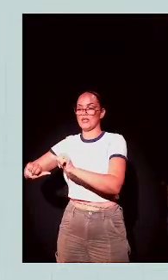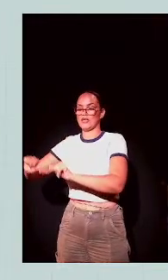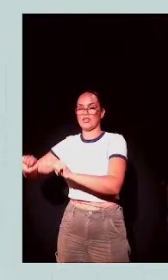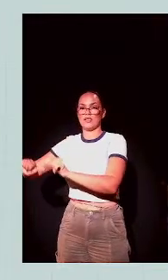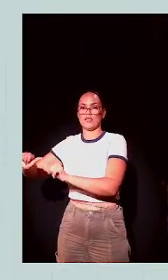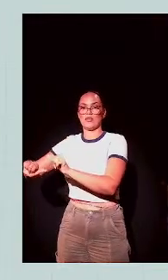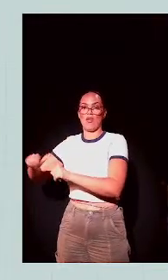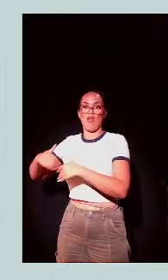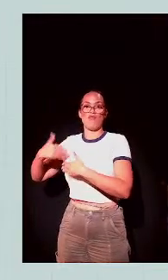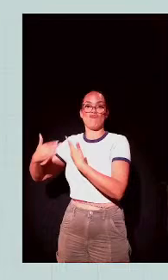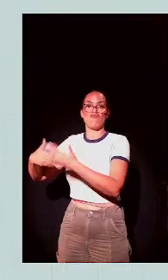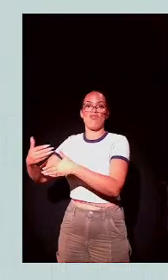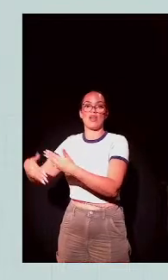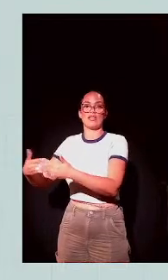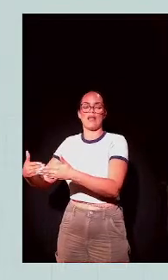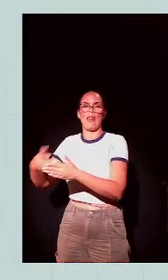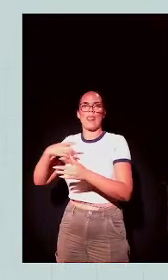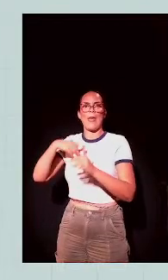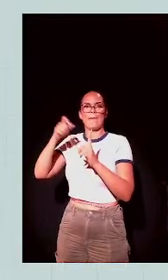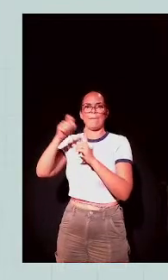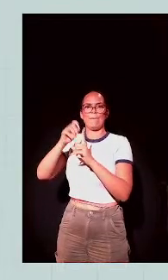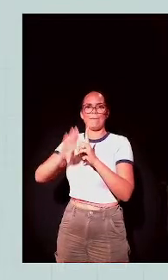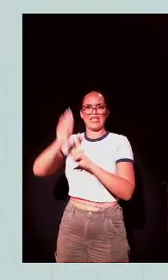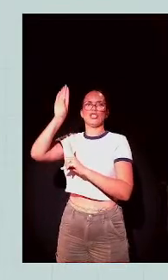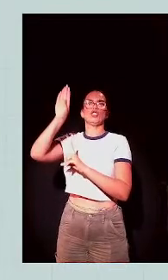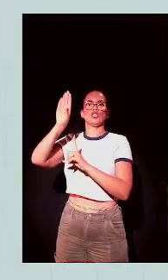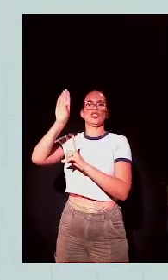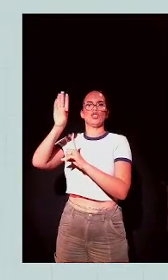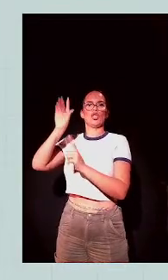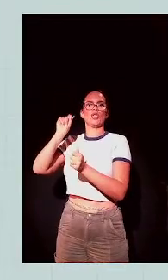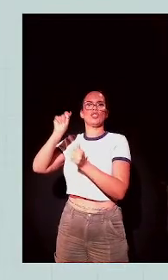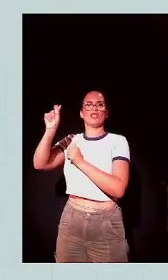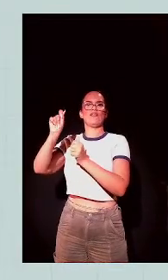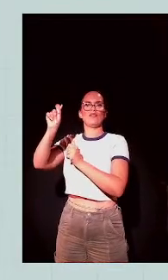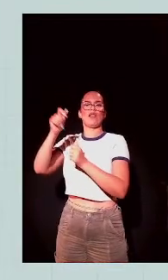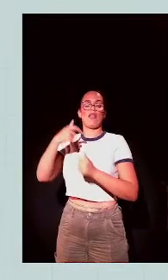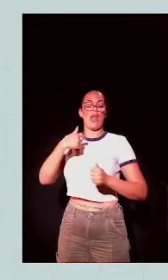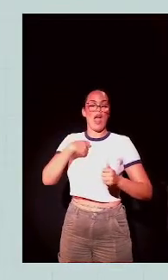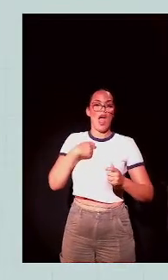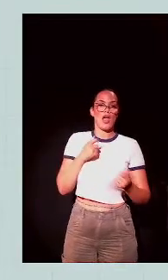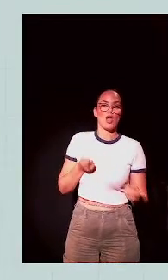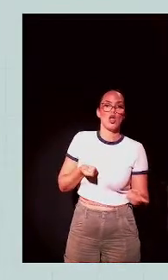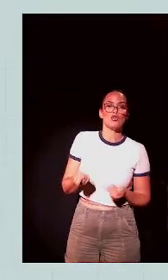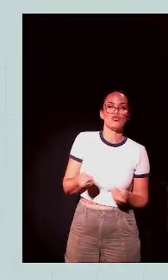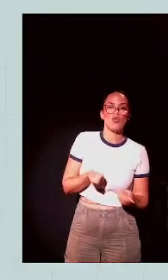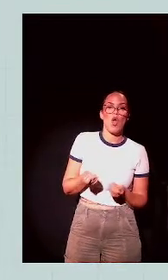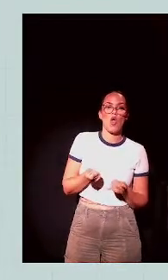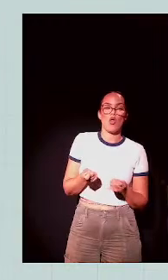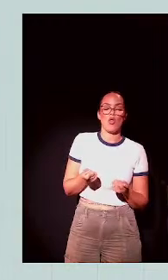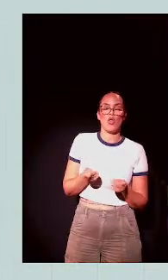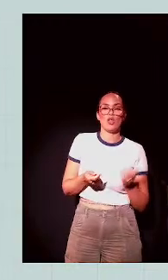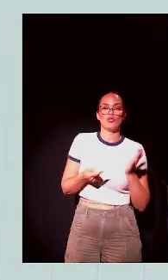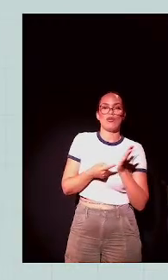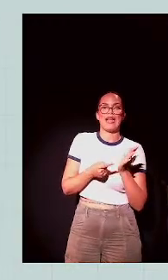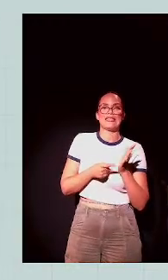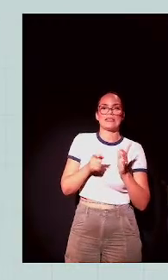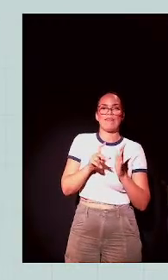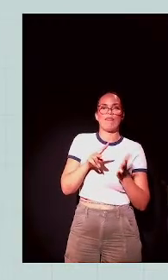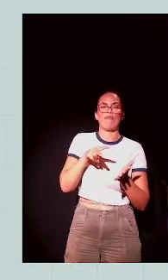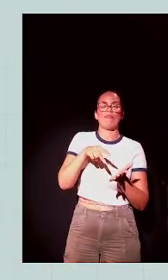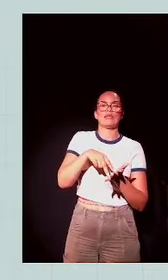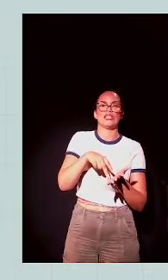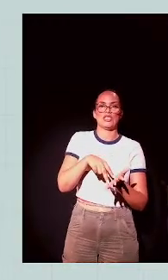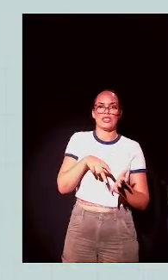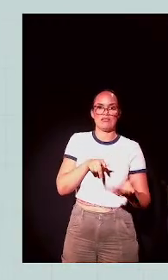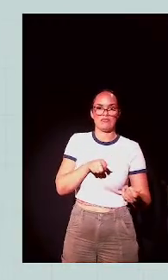pitch shifts for me, and then I control maybe a transposition process at the end of that. So the interaction